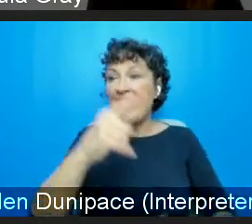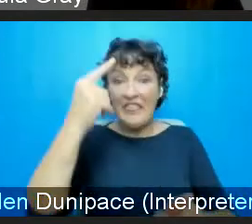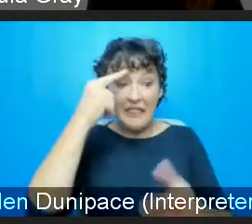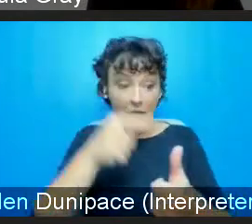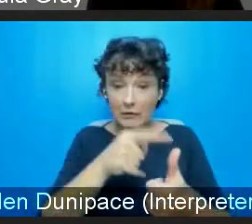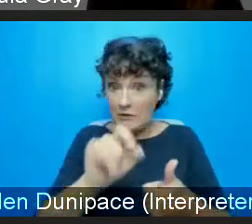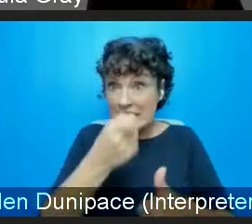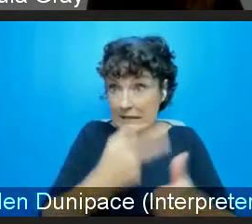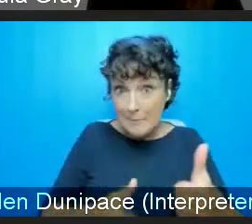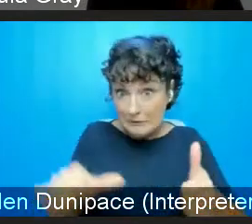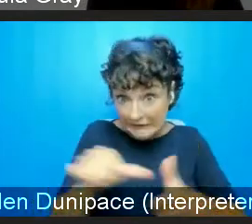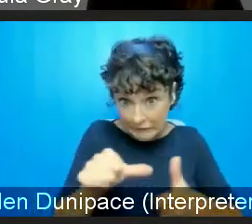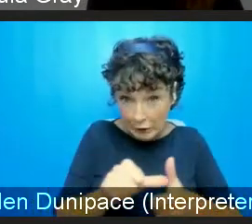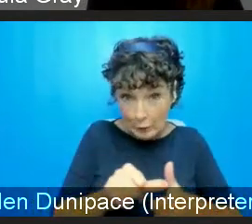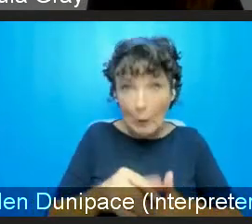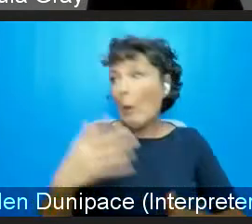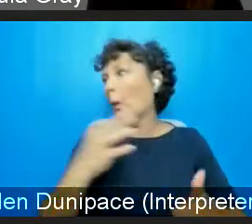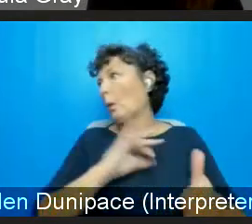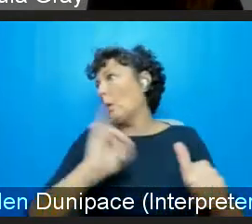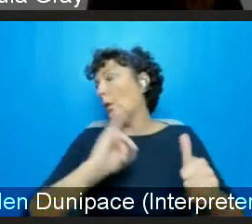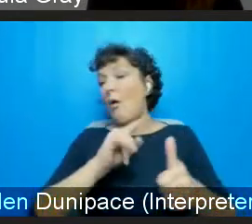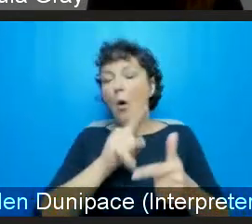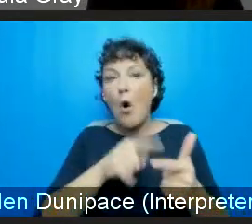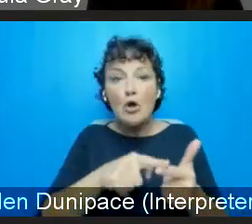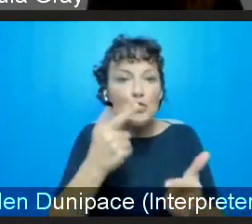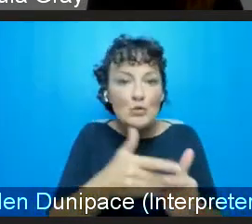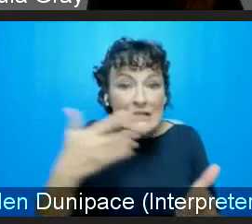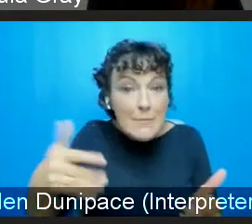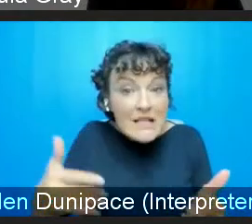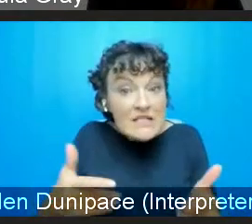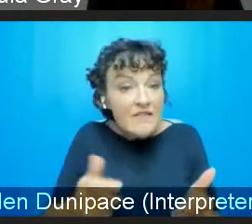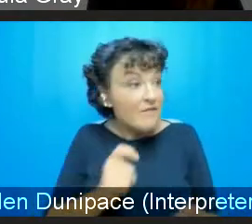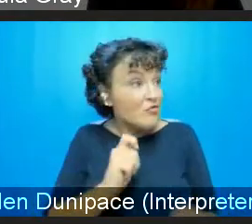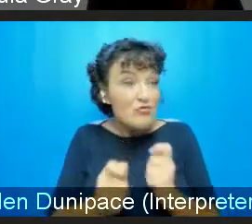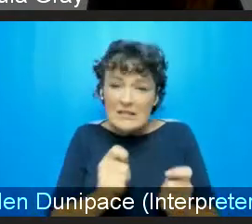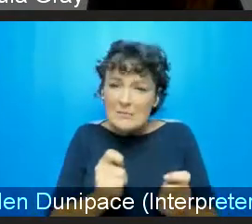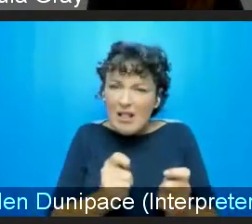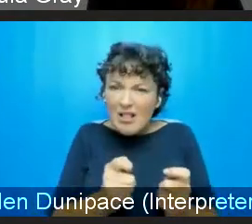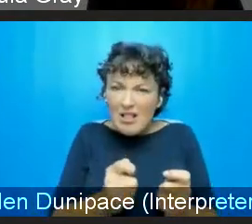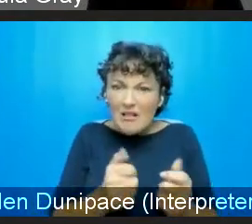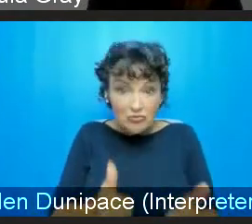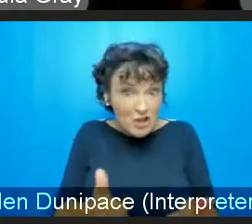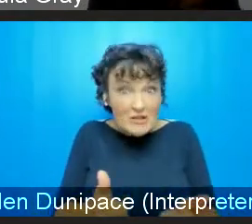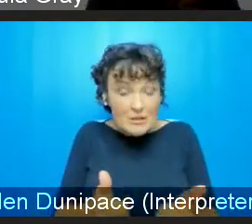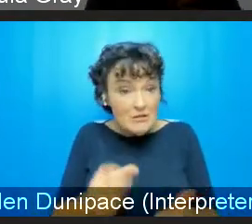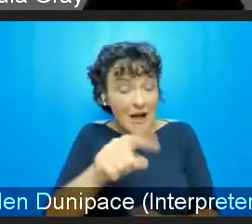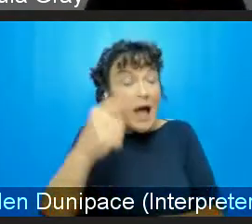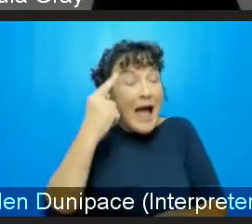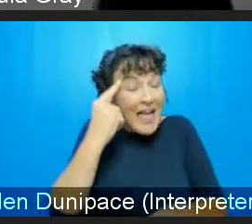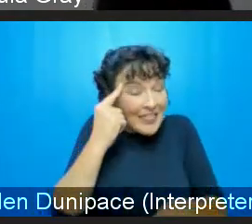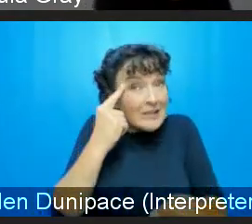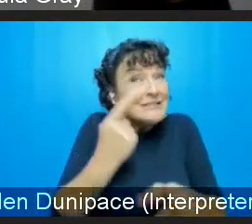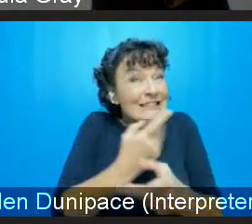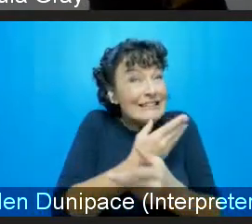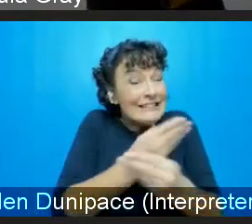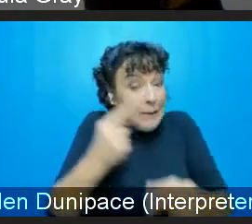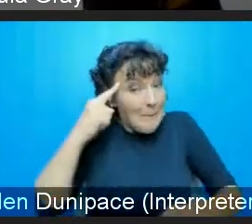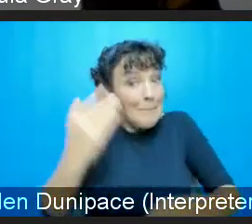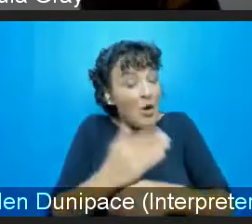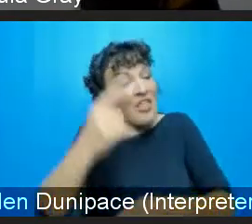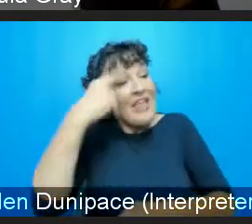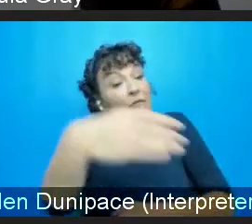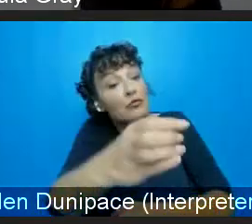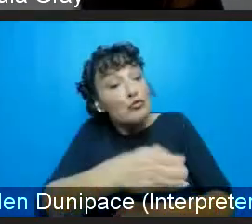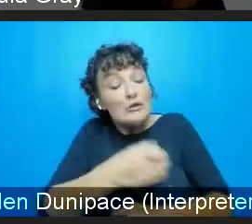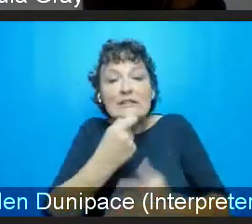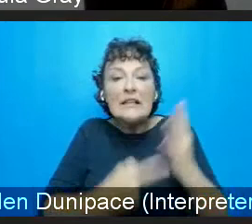to provide reasonable adjustments. And I think there's quite a common misperception that many employers have is that if they recruit a disabled person, it's